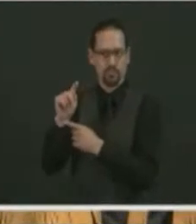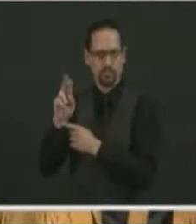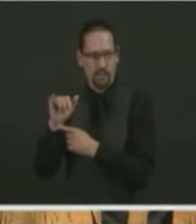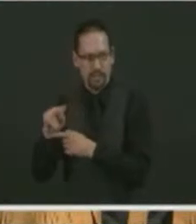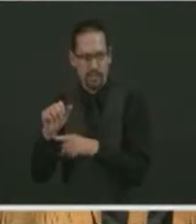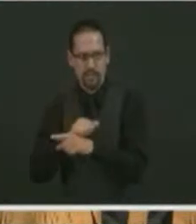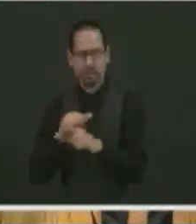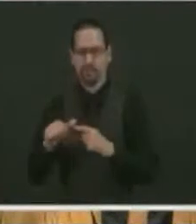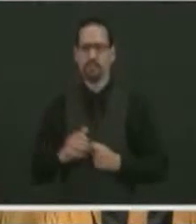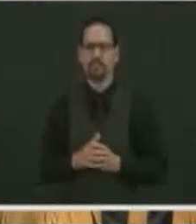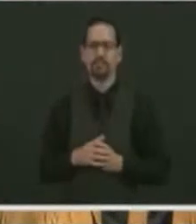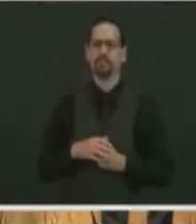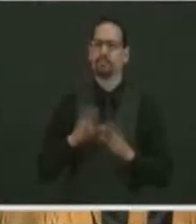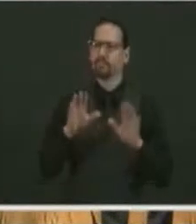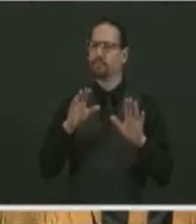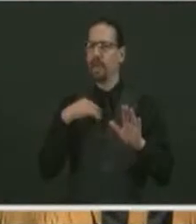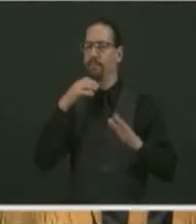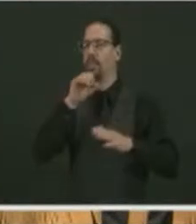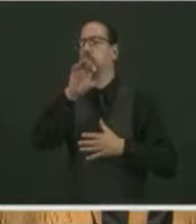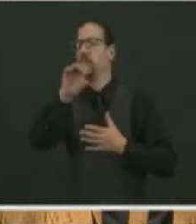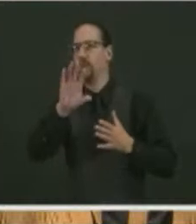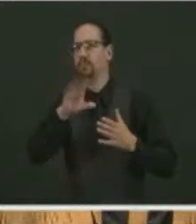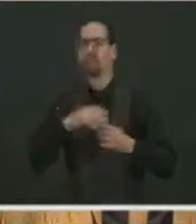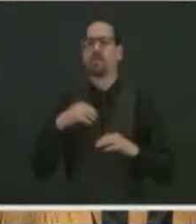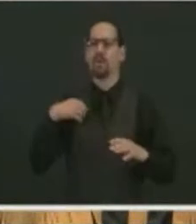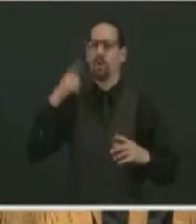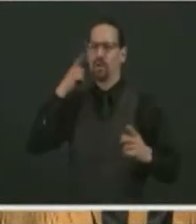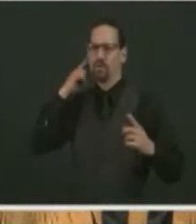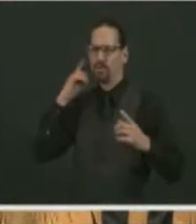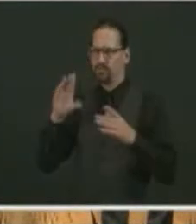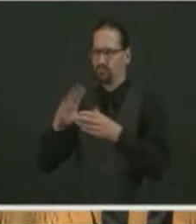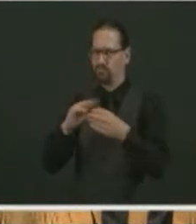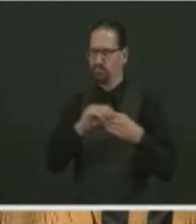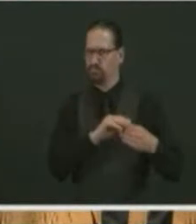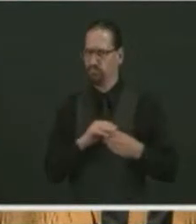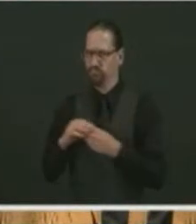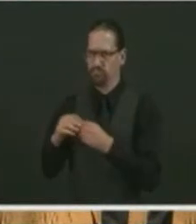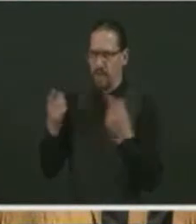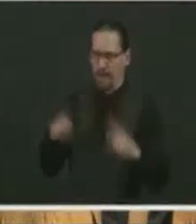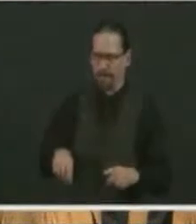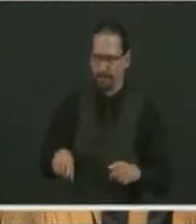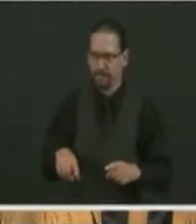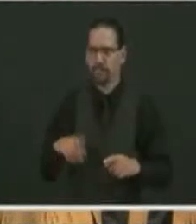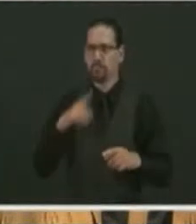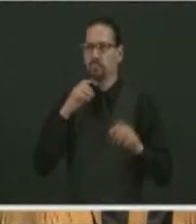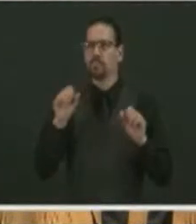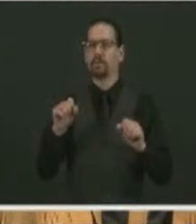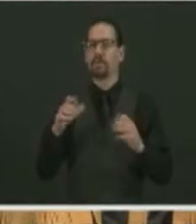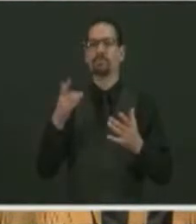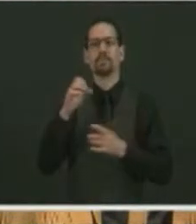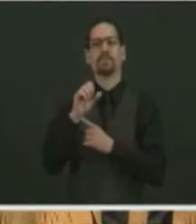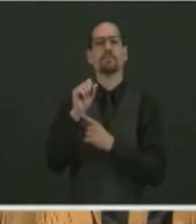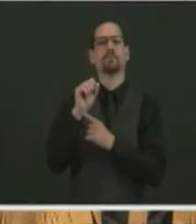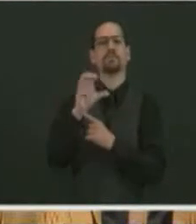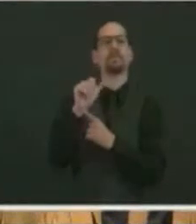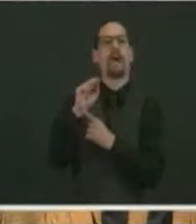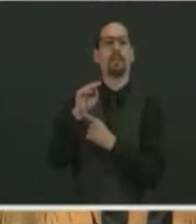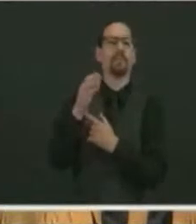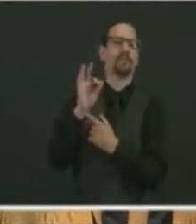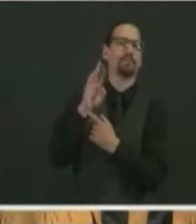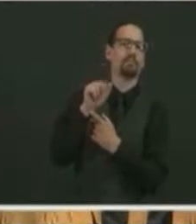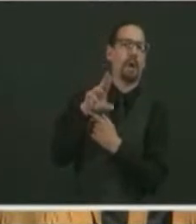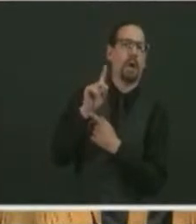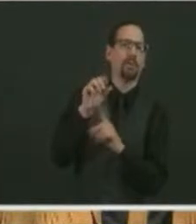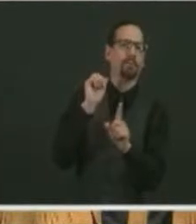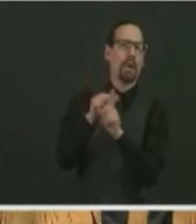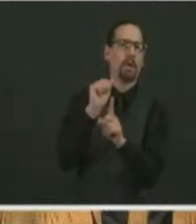but they're saying that because of the investigation of potential fraud, a number of people just were shut off on their benefits